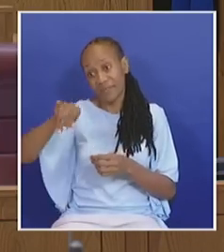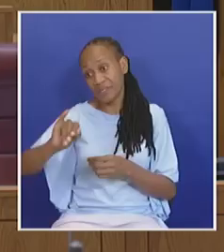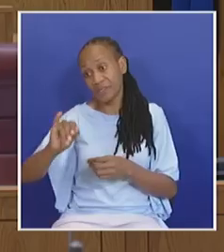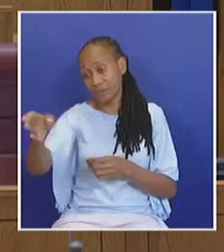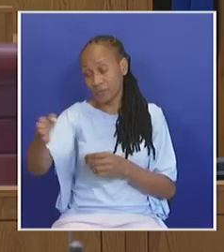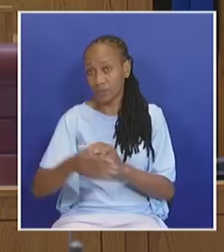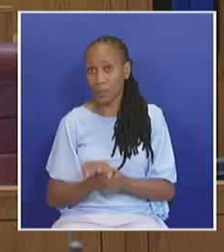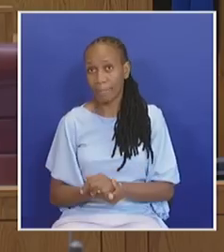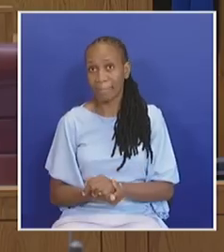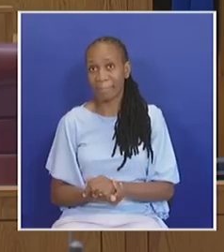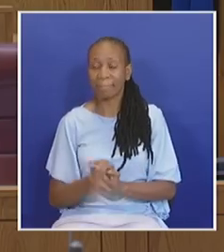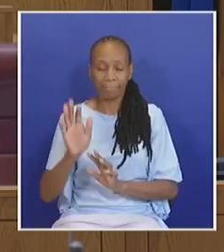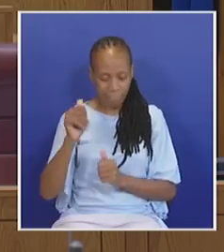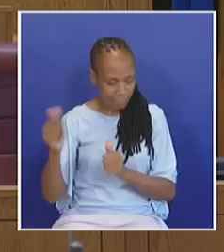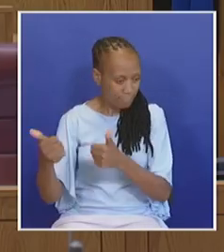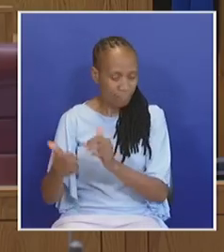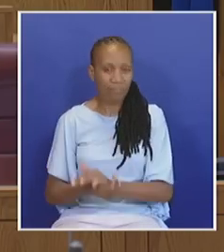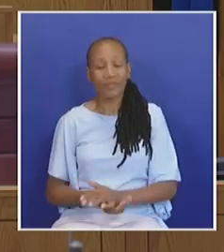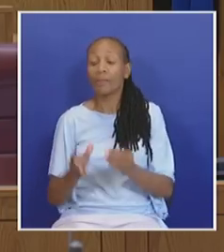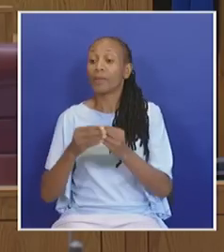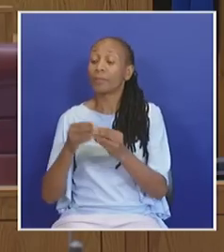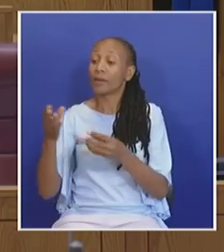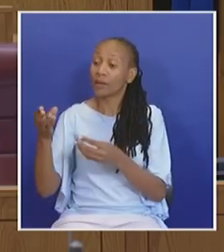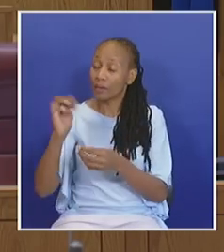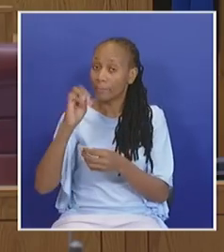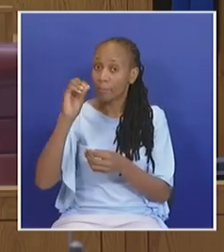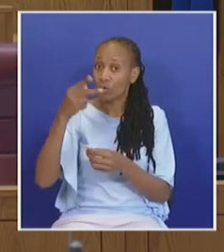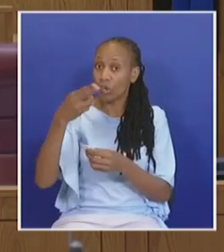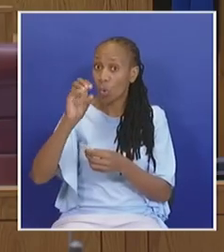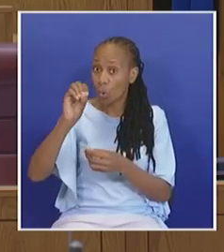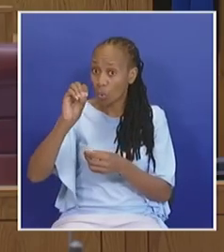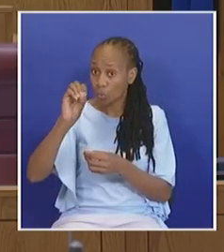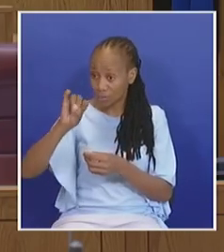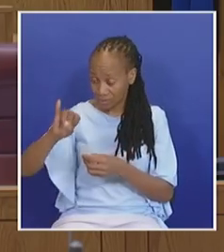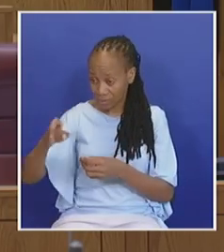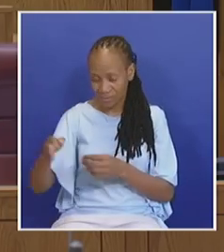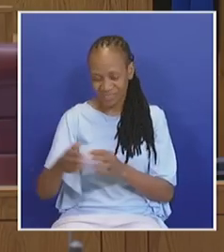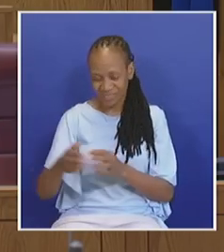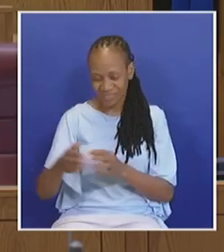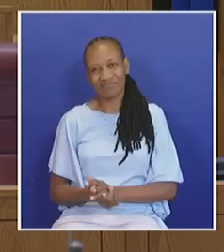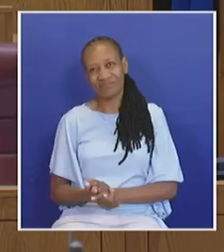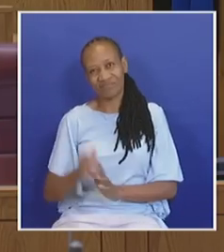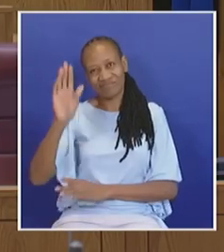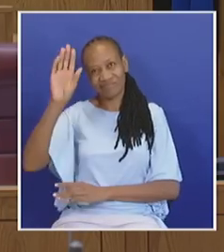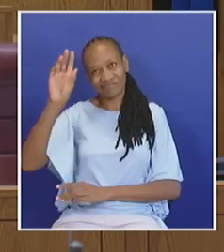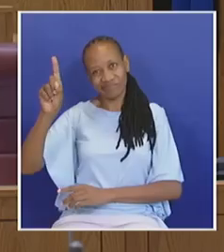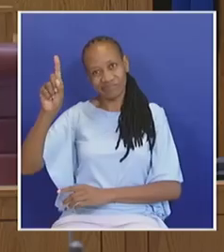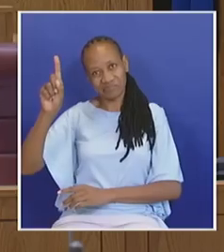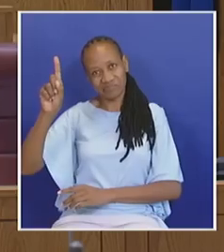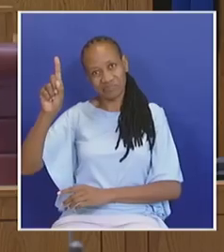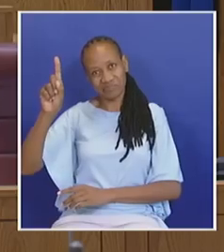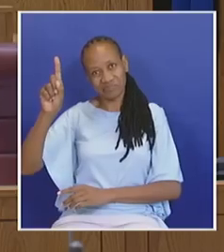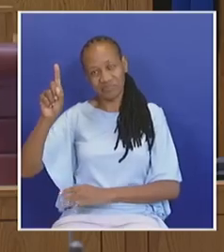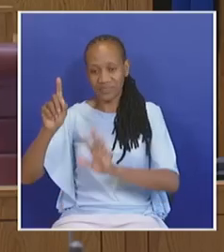Okay. Please So, Honorable Mokhosi, let me correct you. You are definitely not a product Honorable of apartheid. Mokhosi, Honorable